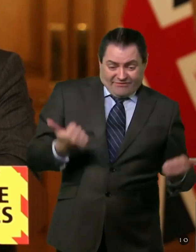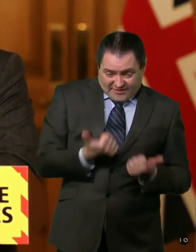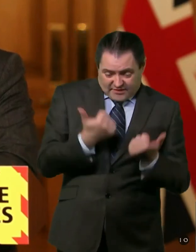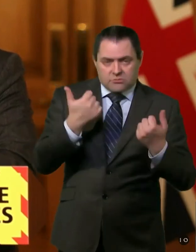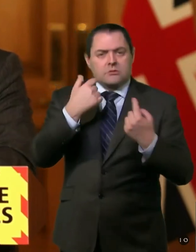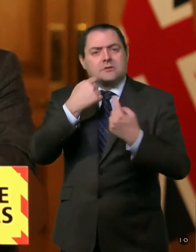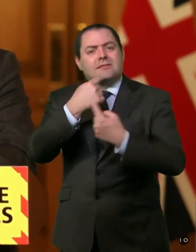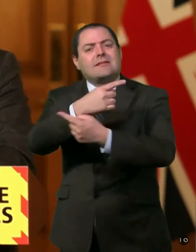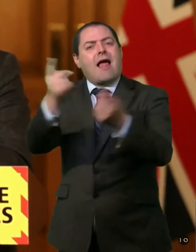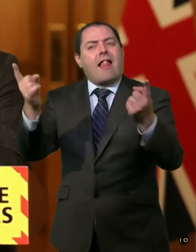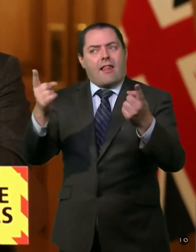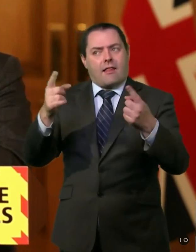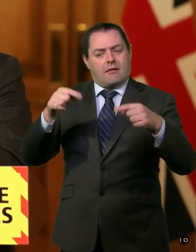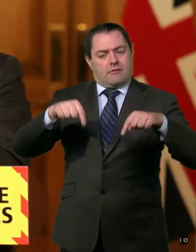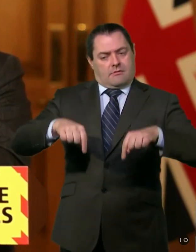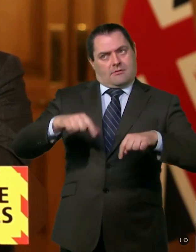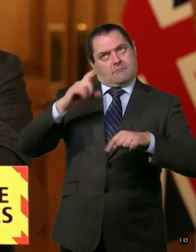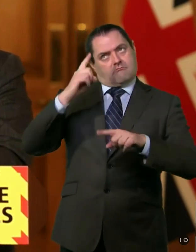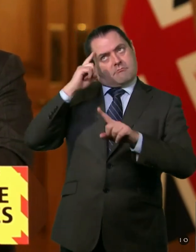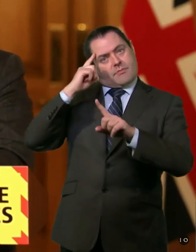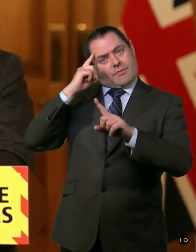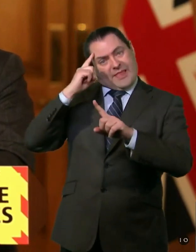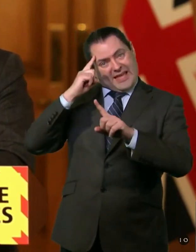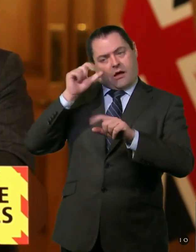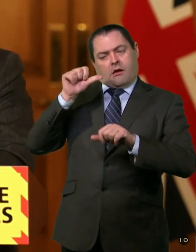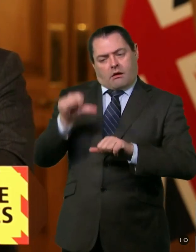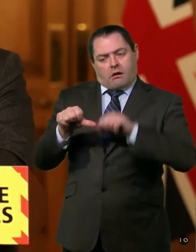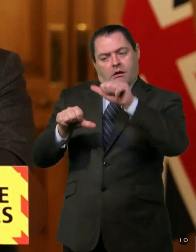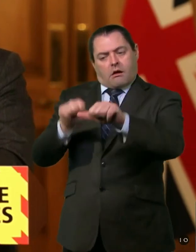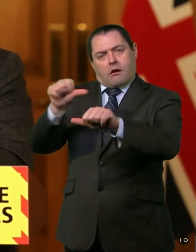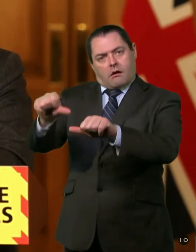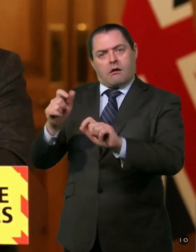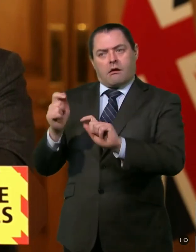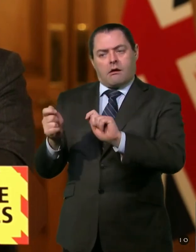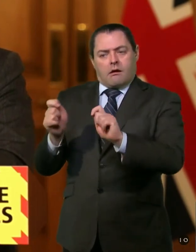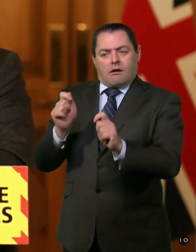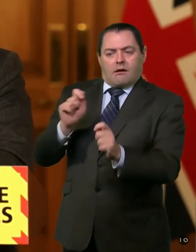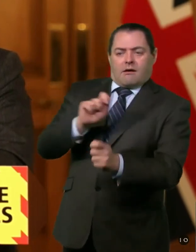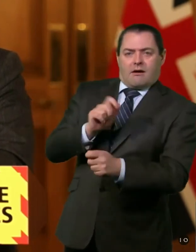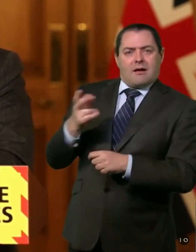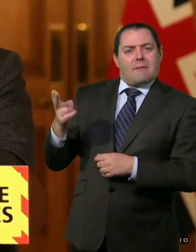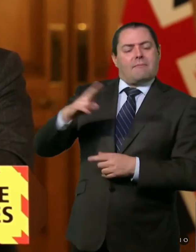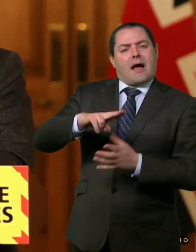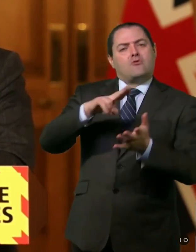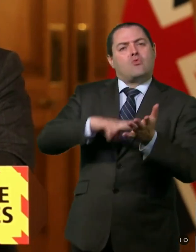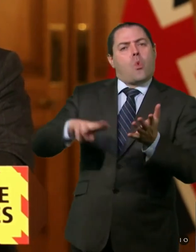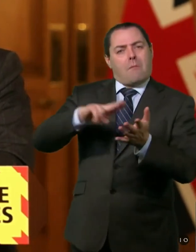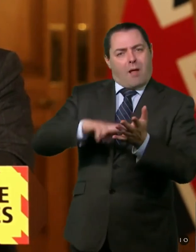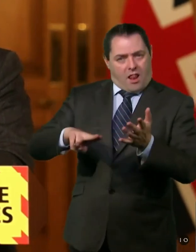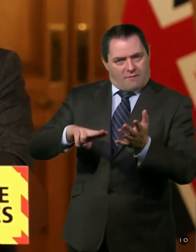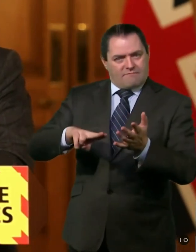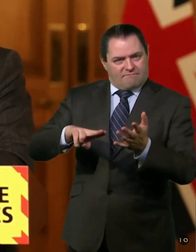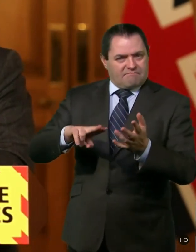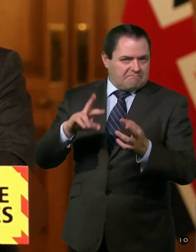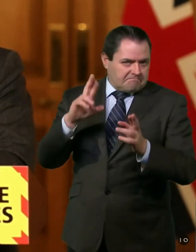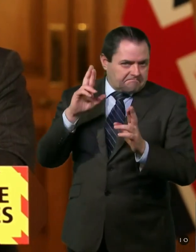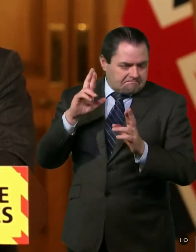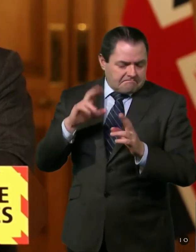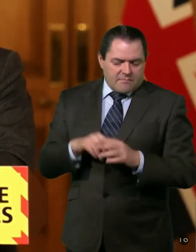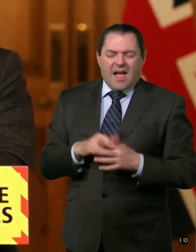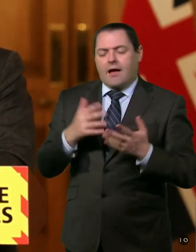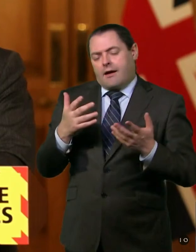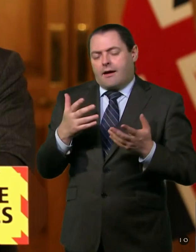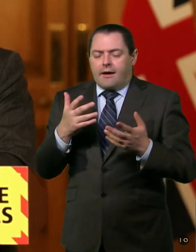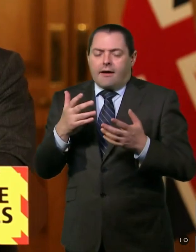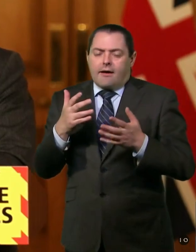to normal as possible. Now, this will be a timetable that is inevitably going to be subject to adjustment,